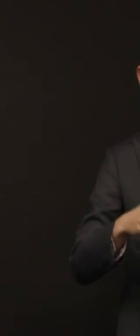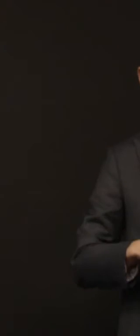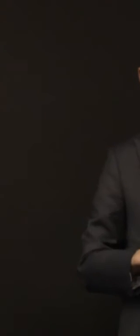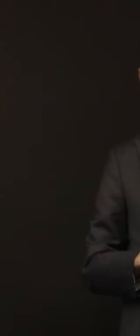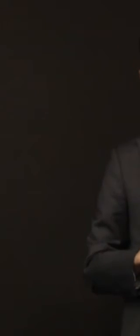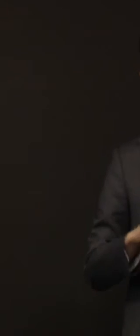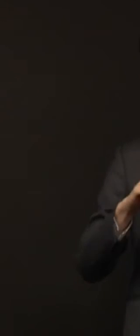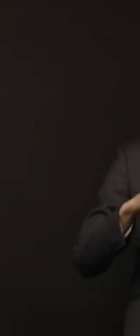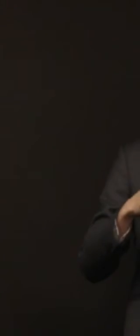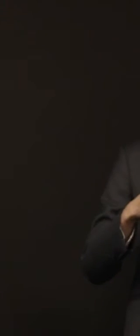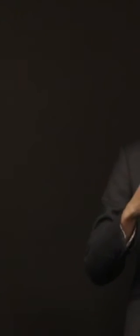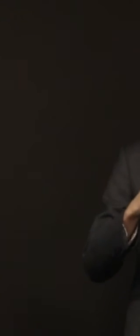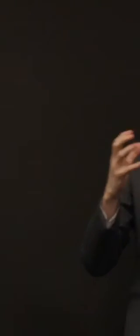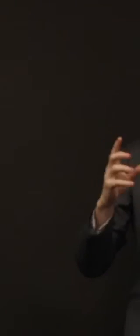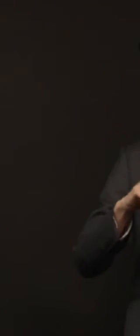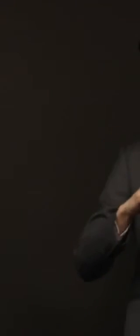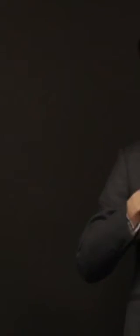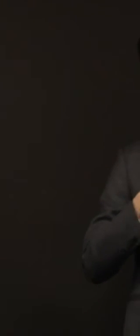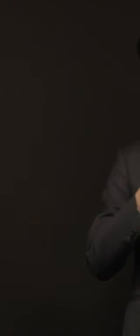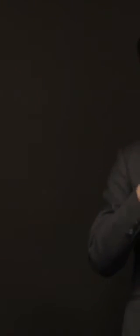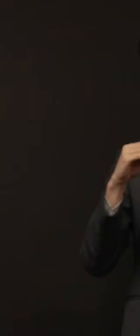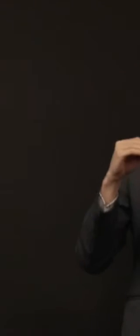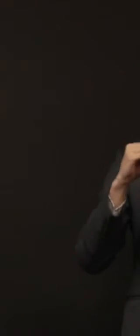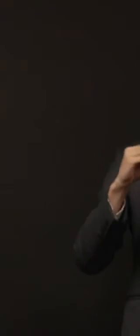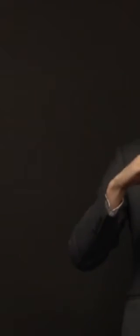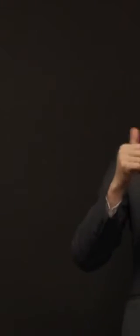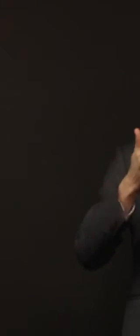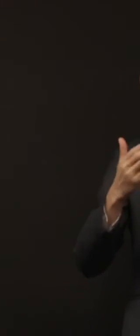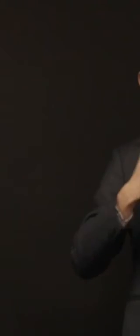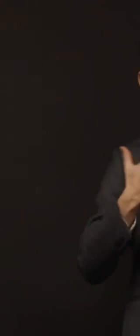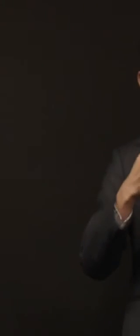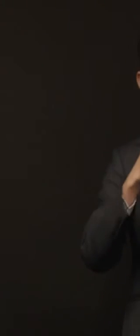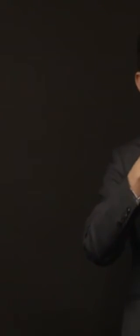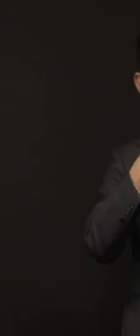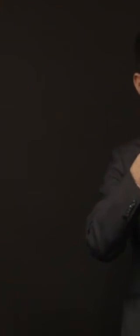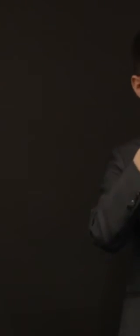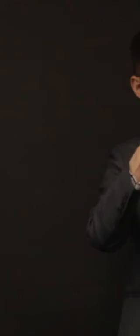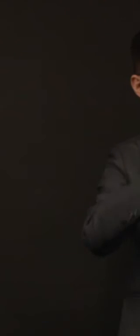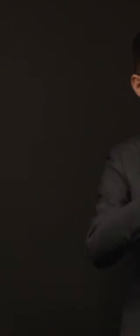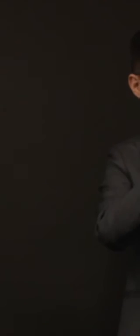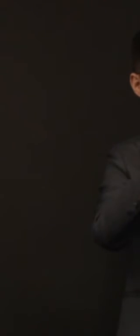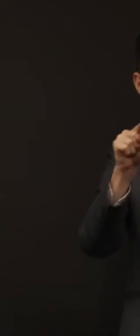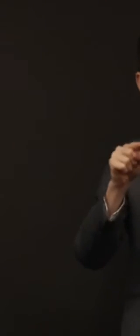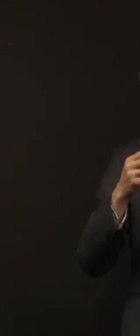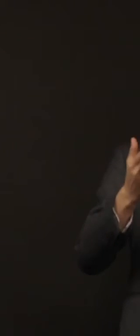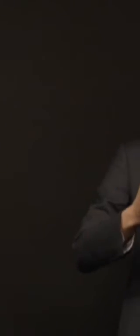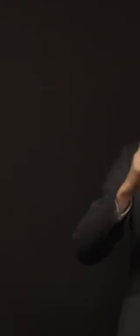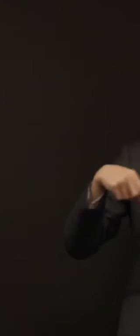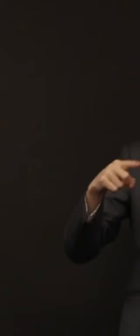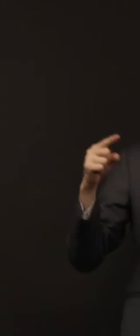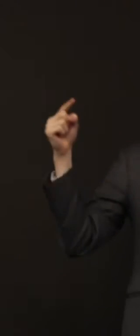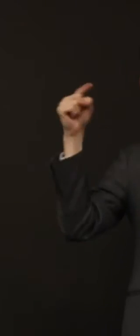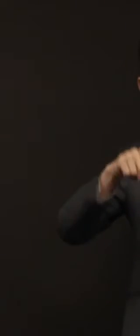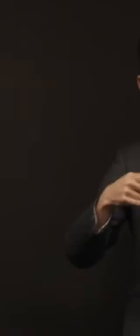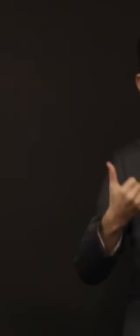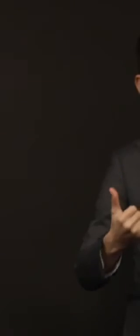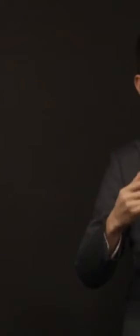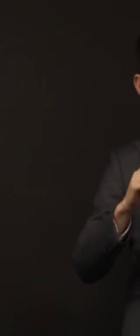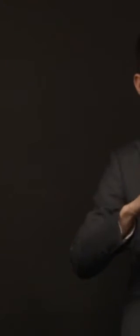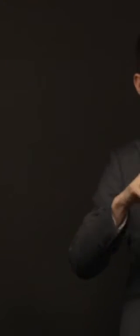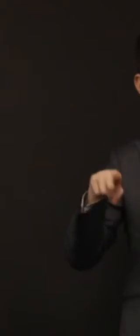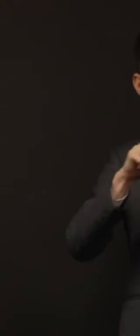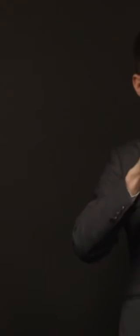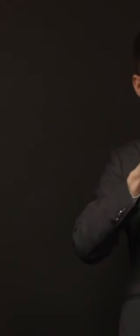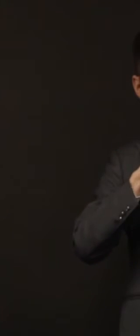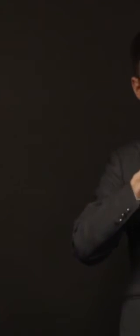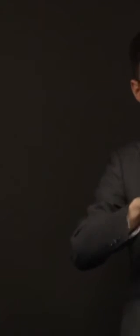It means everything to me, but more than anything, I just want to say to each and every one of you, the fact that you're here, the fact that you've made the